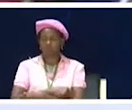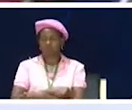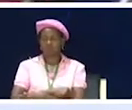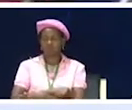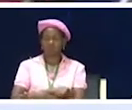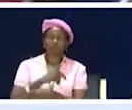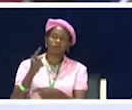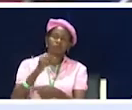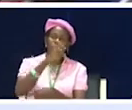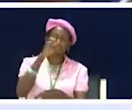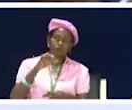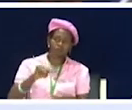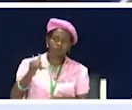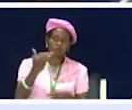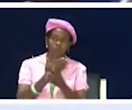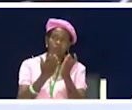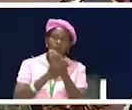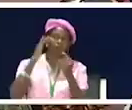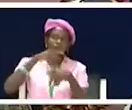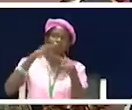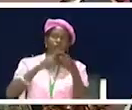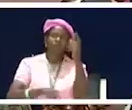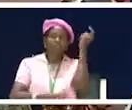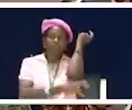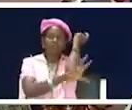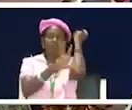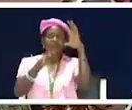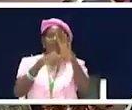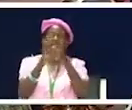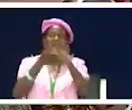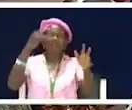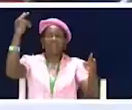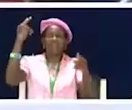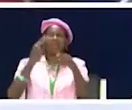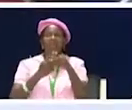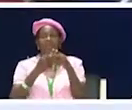The everlasting arm will go to your origin.